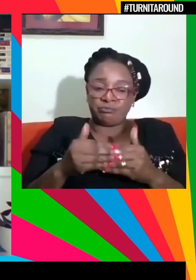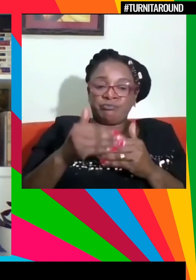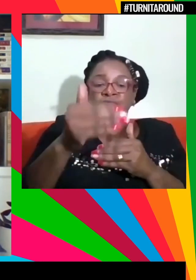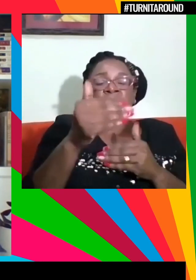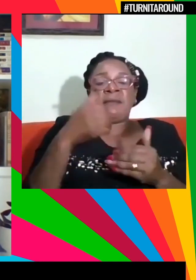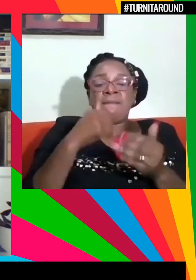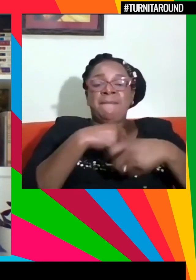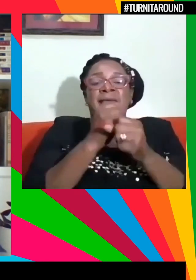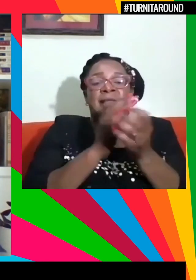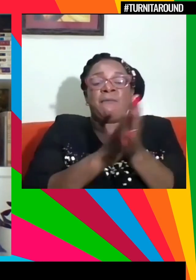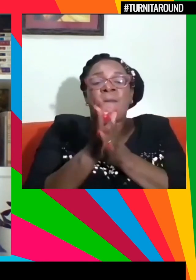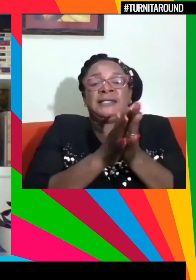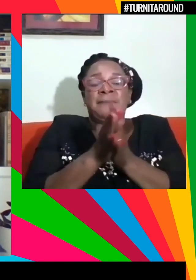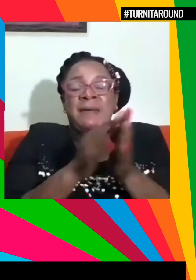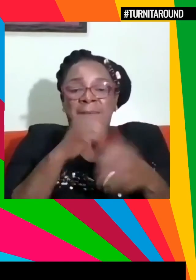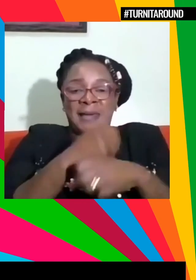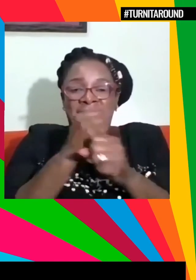momentum going and making things happen.